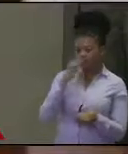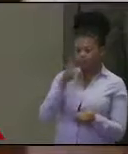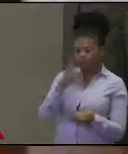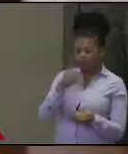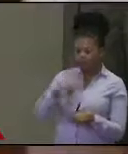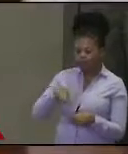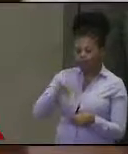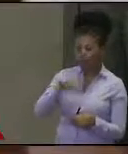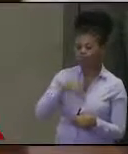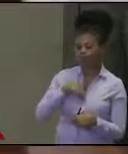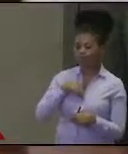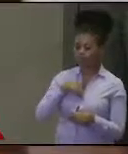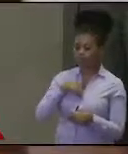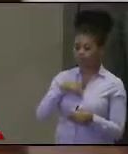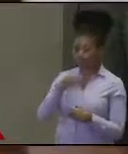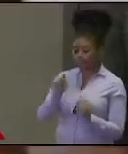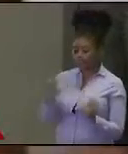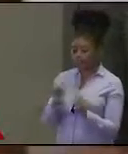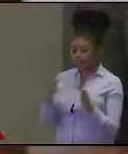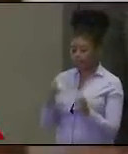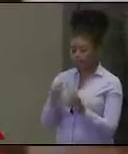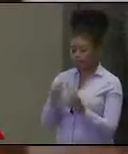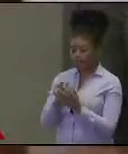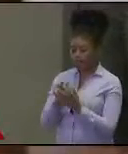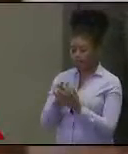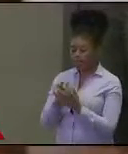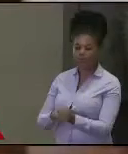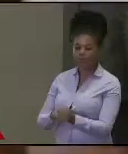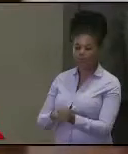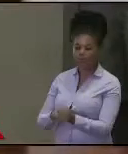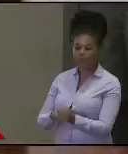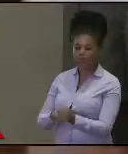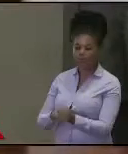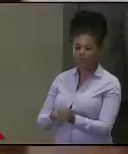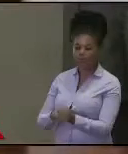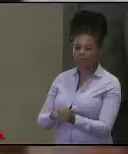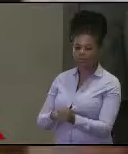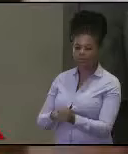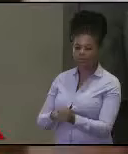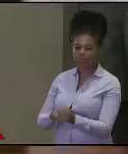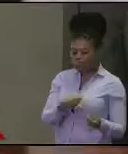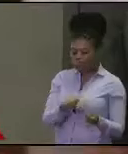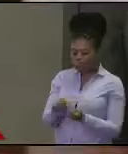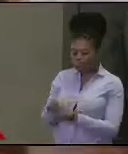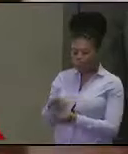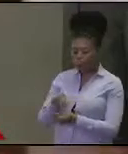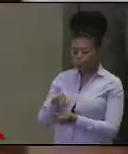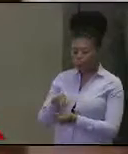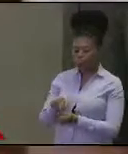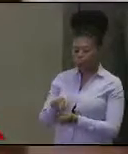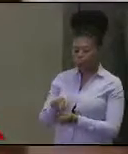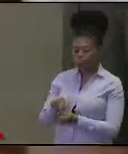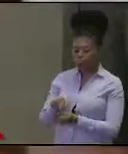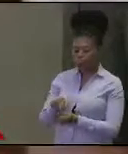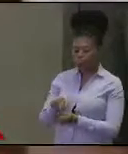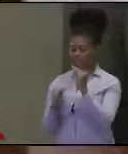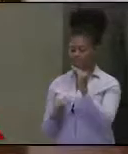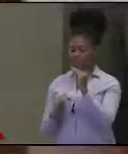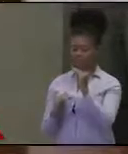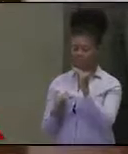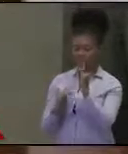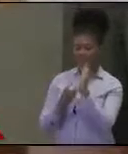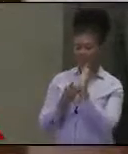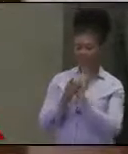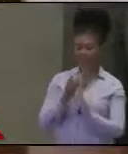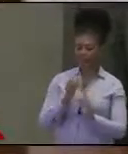this integrated approach and strategic thinking on how do you deal with this evenly balanced development